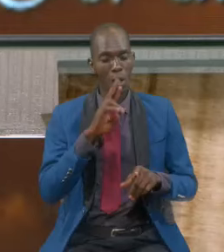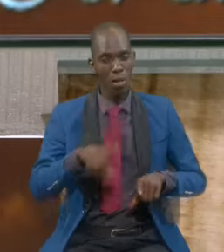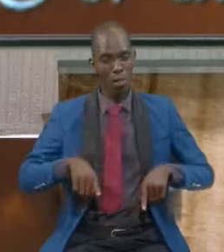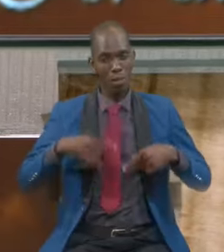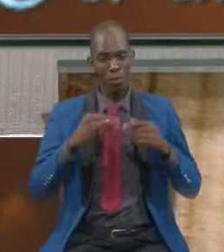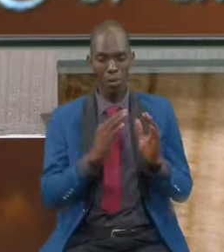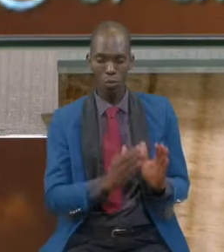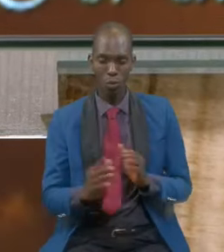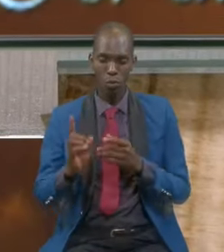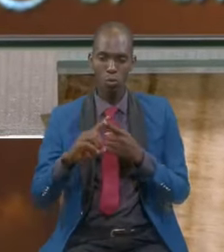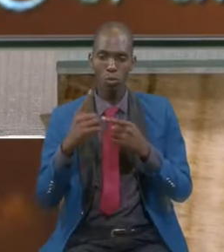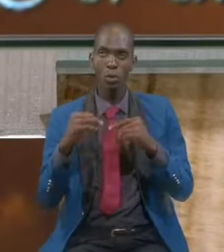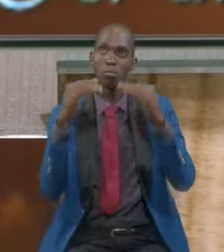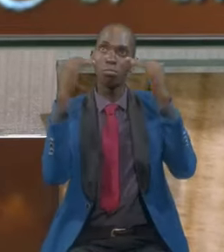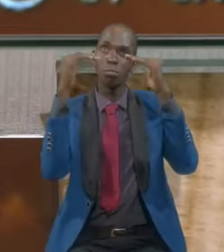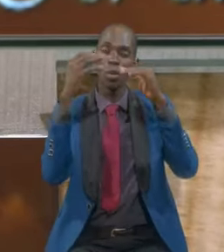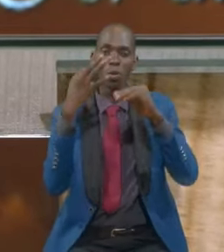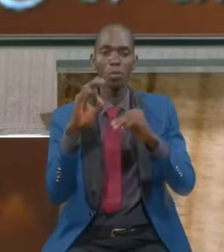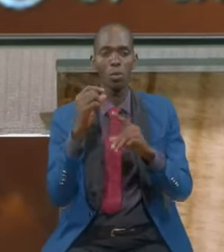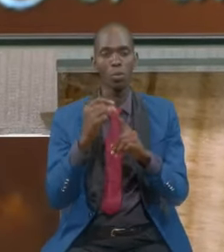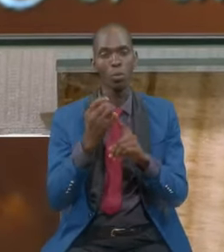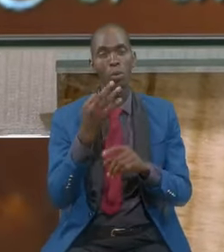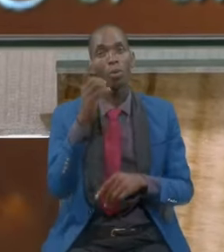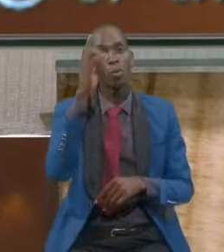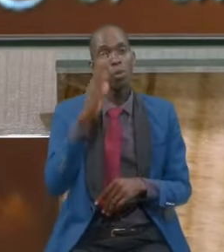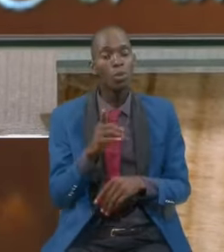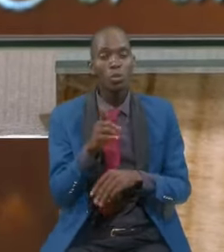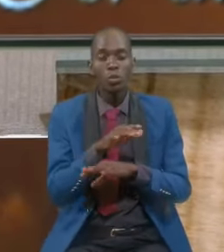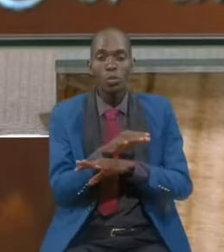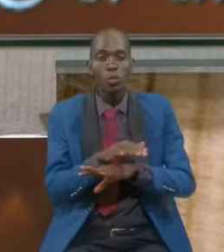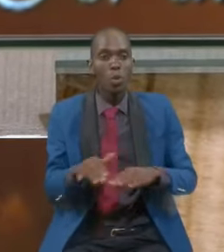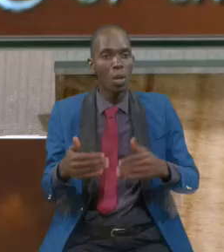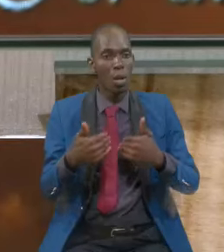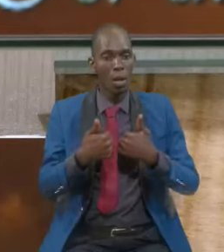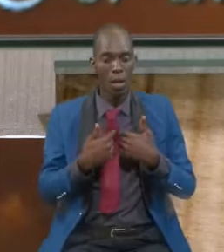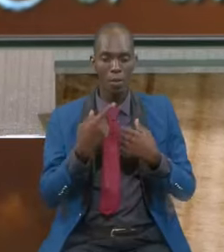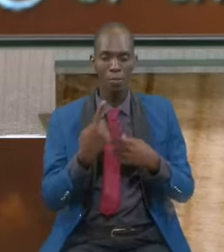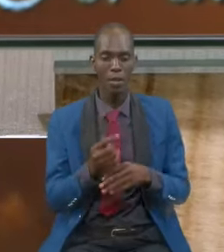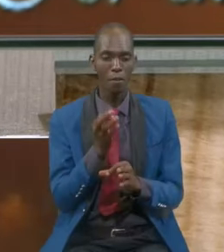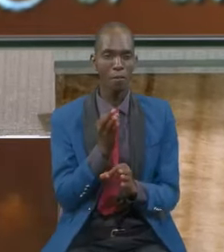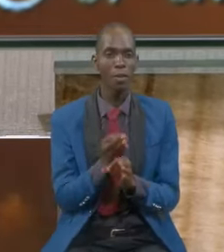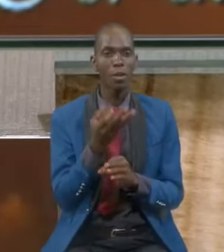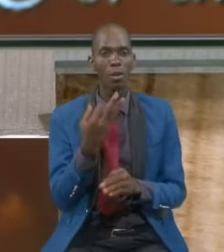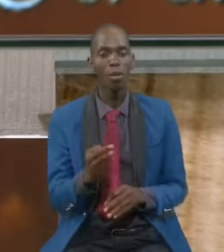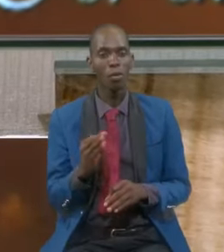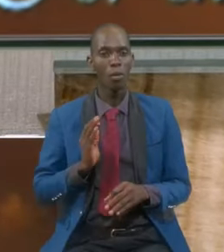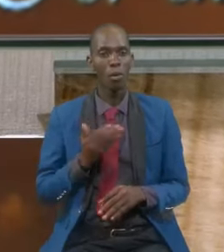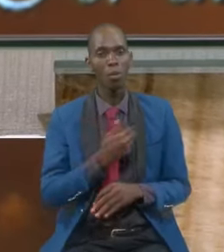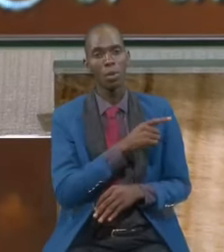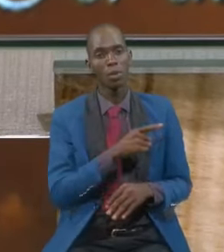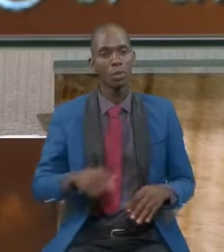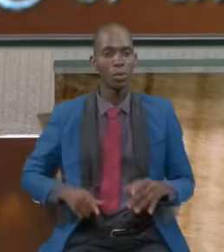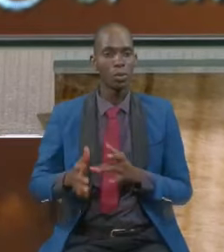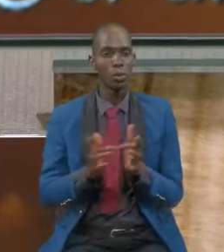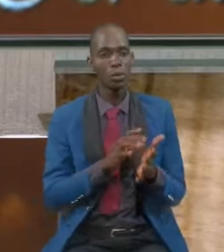the word of God. Don't have the faith of Jesus Christ, the Lord of